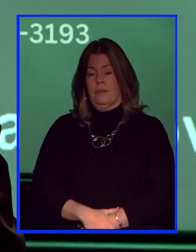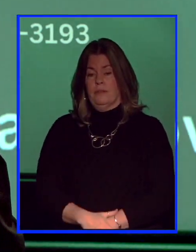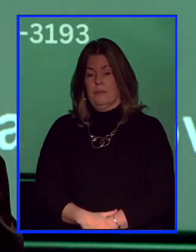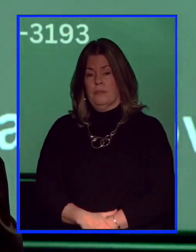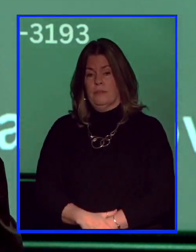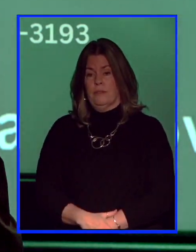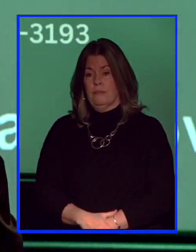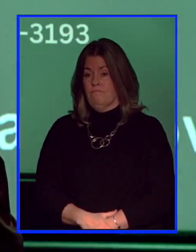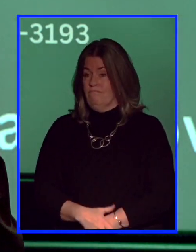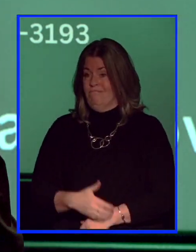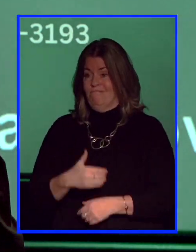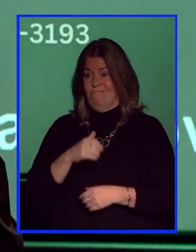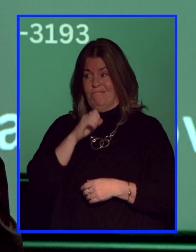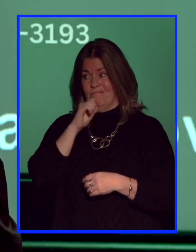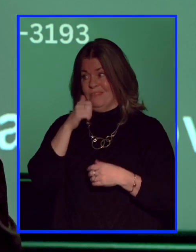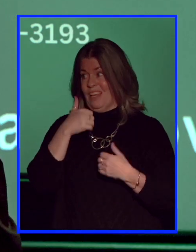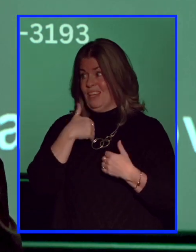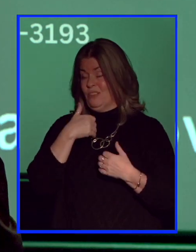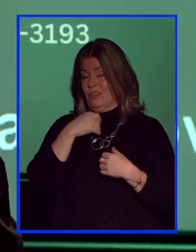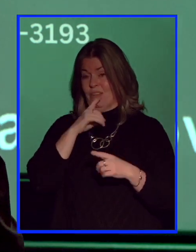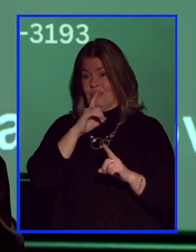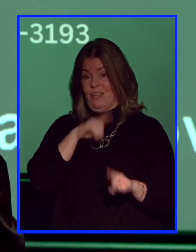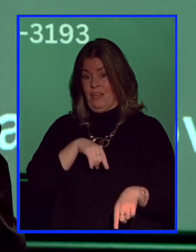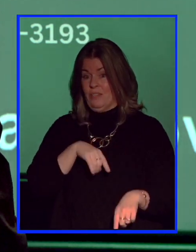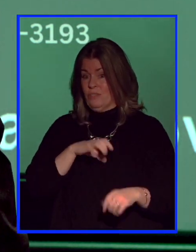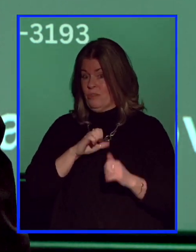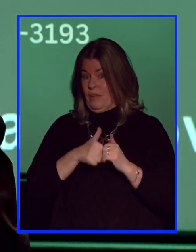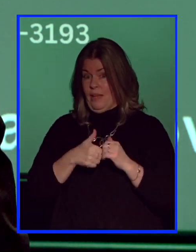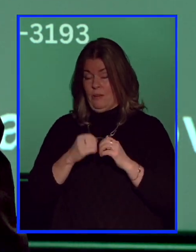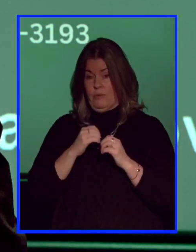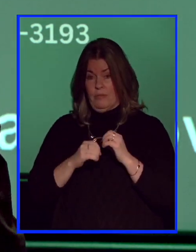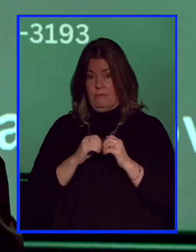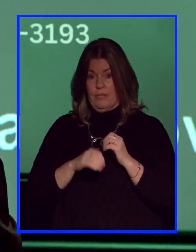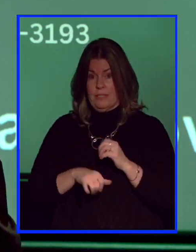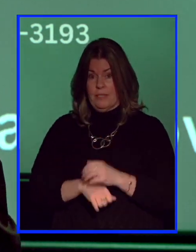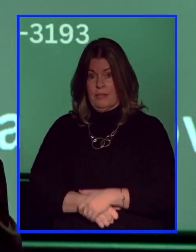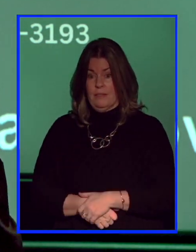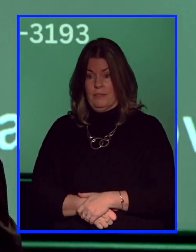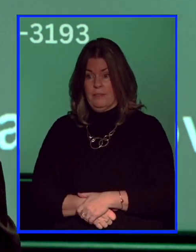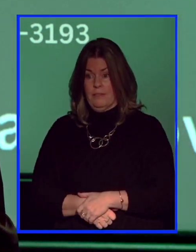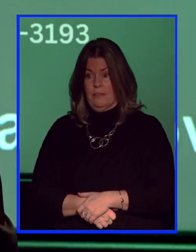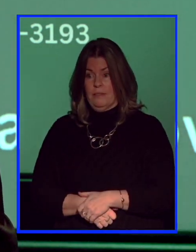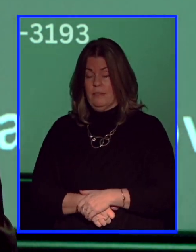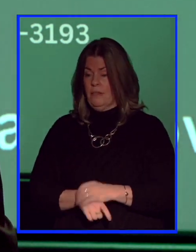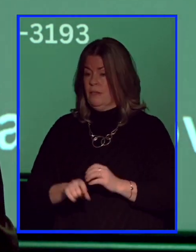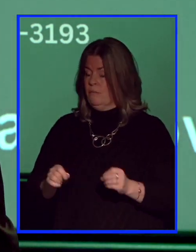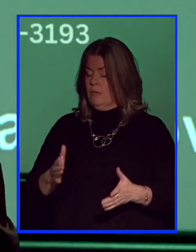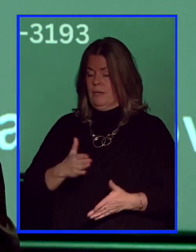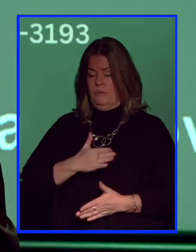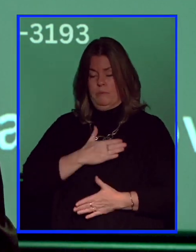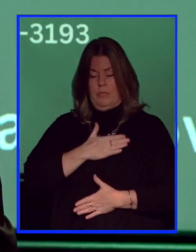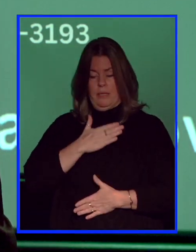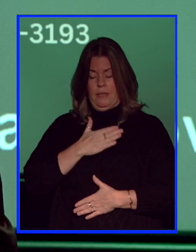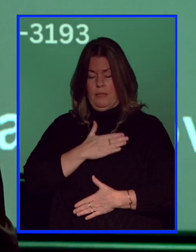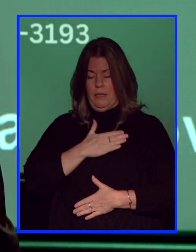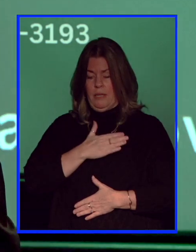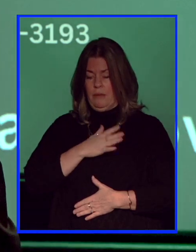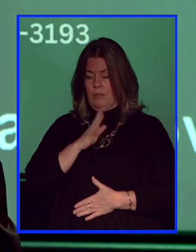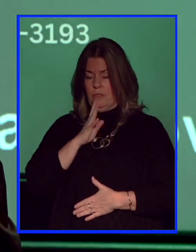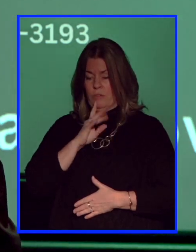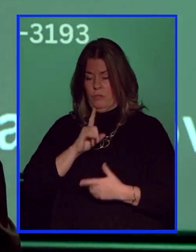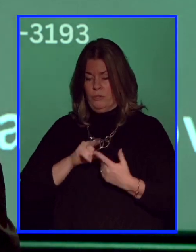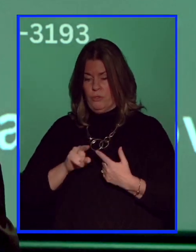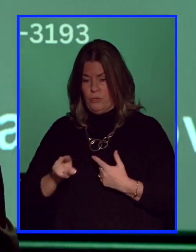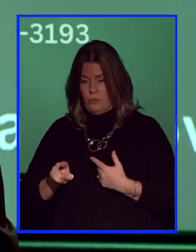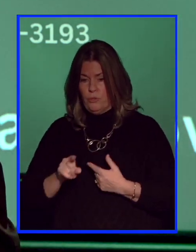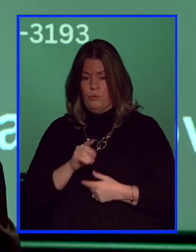And I don't have an answer on how that will be fixed. But I'd be glad to talk with you